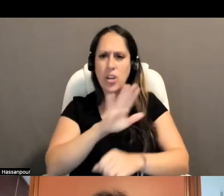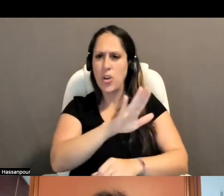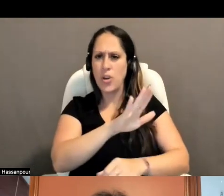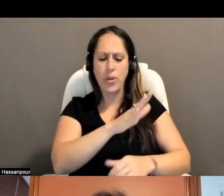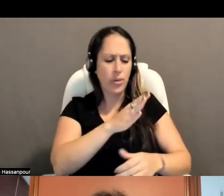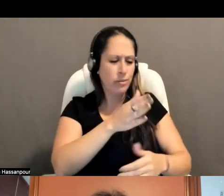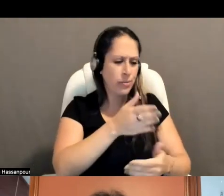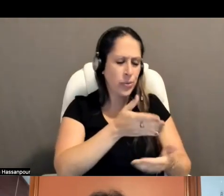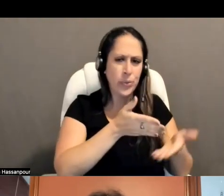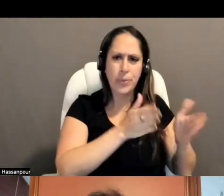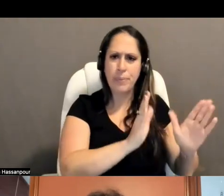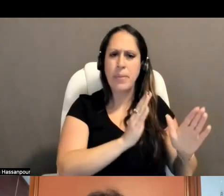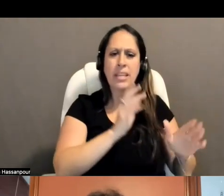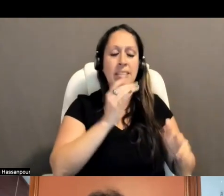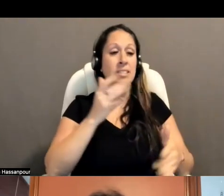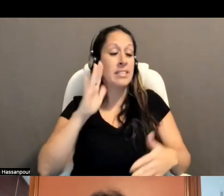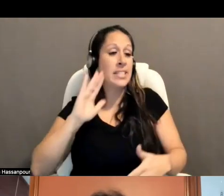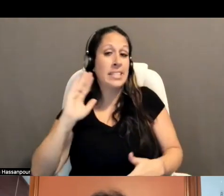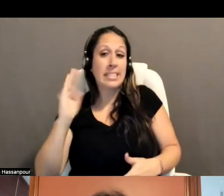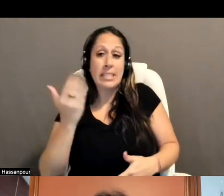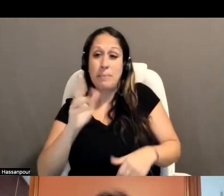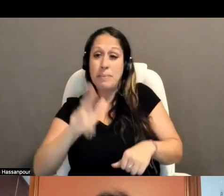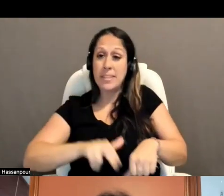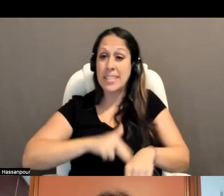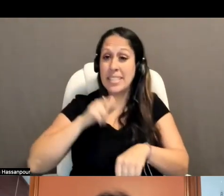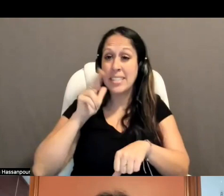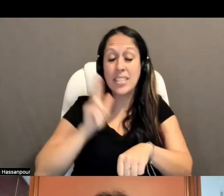And it just seemed natural that